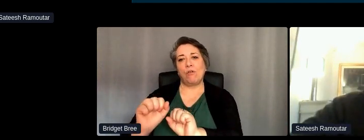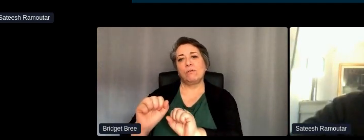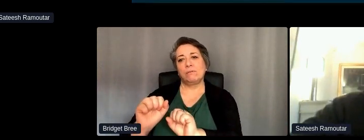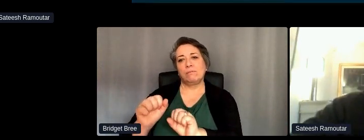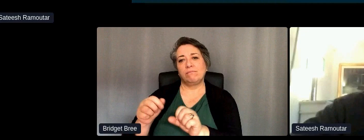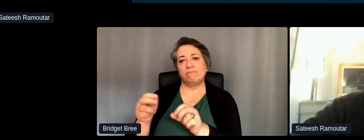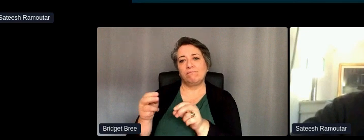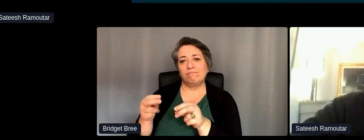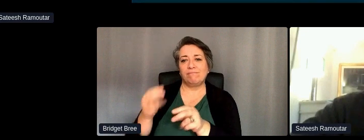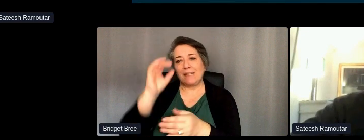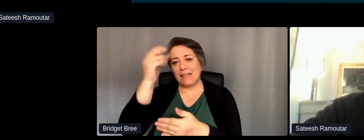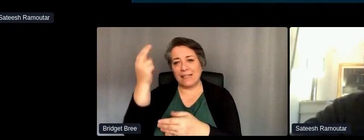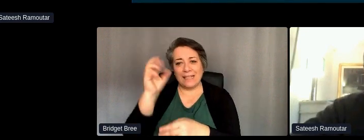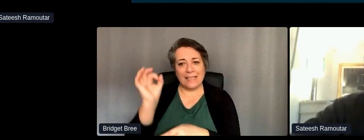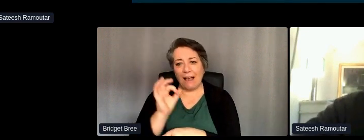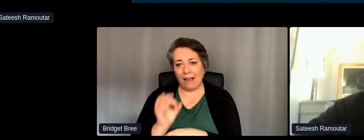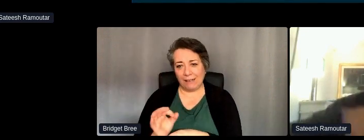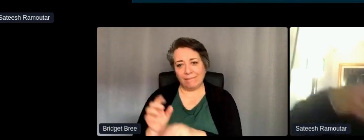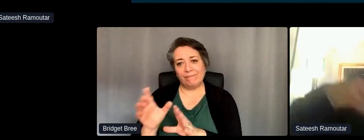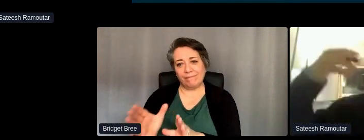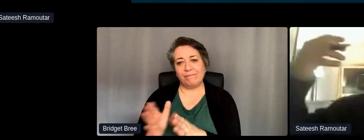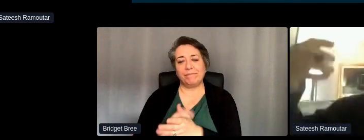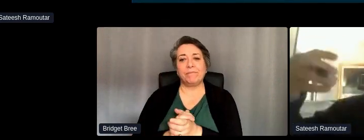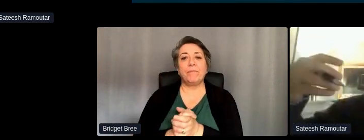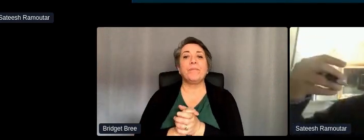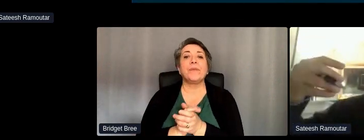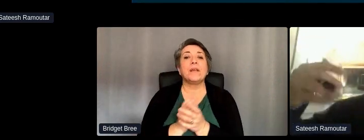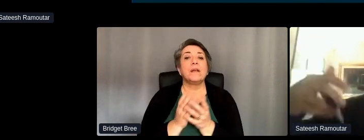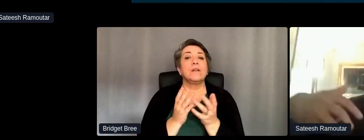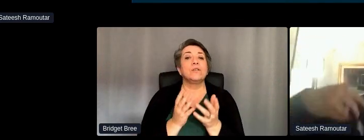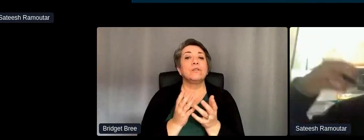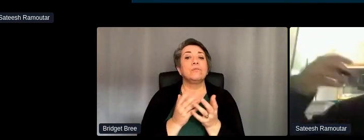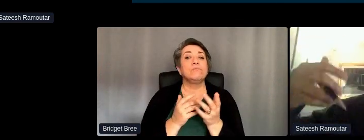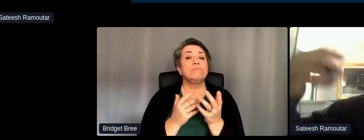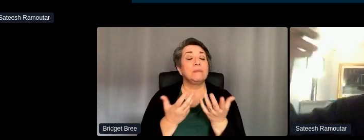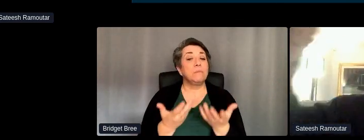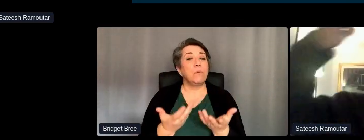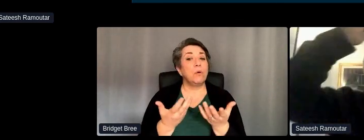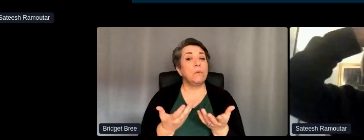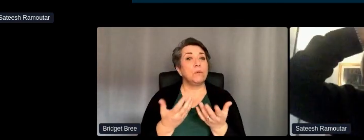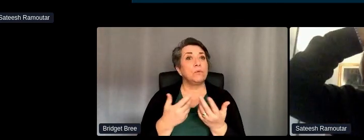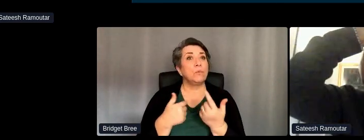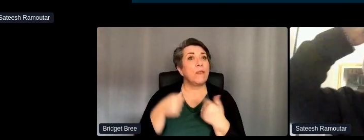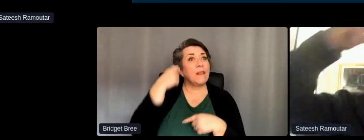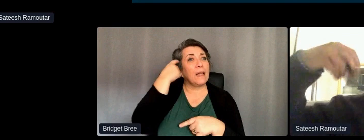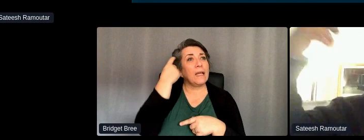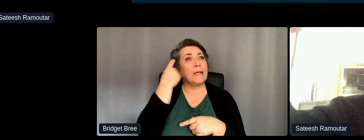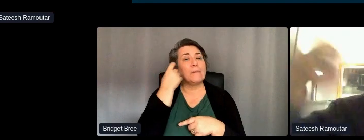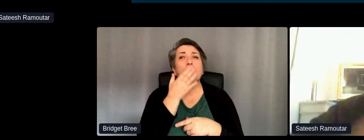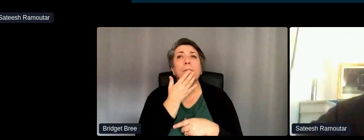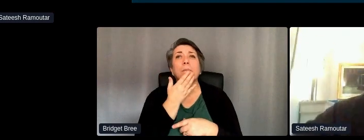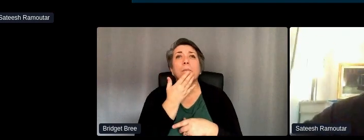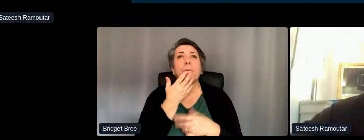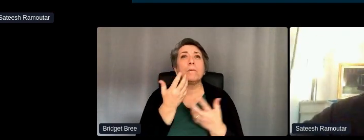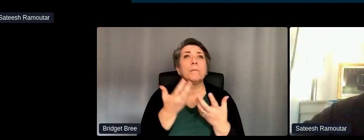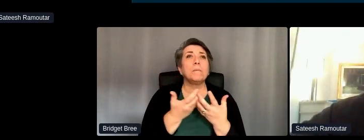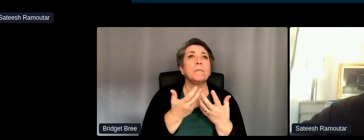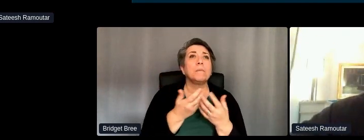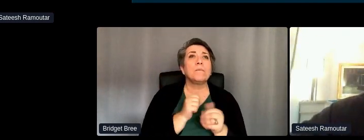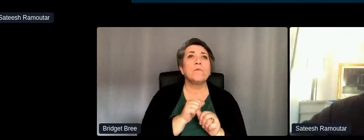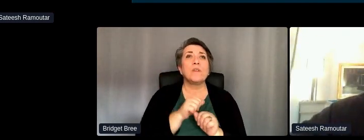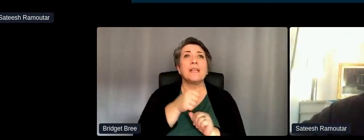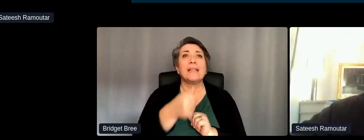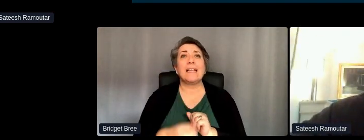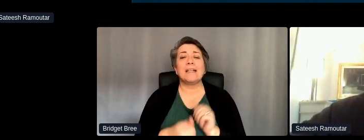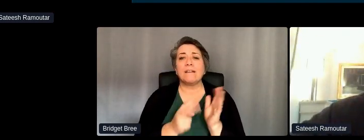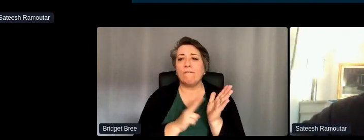So, I mean, one thing that we're looking at the moment about how we develop our software for the next version. The